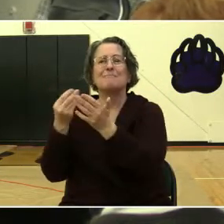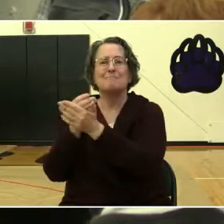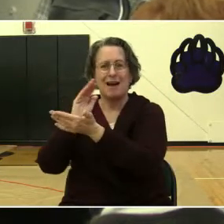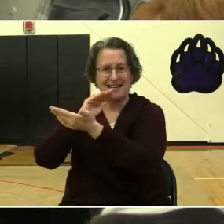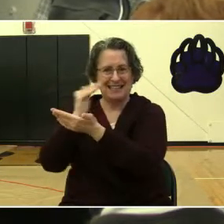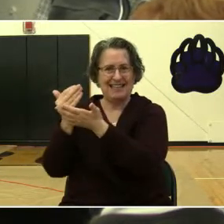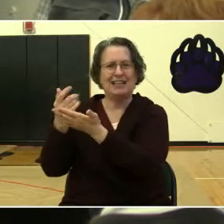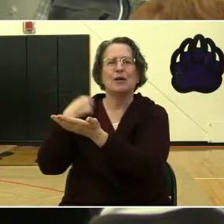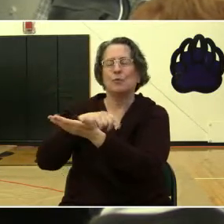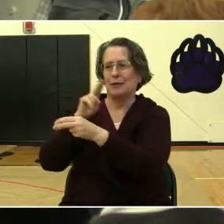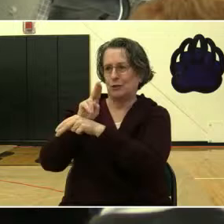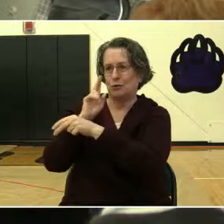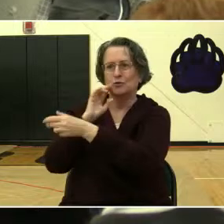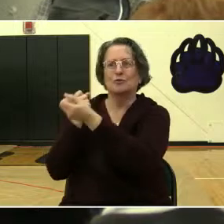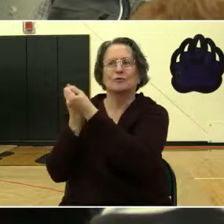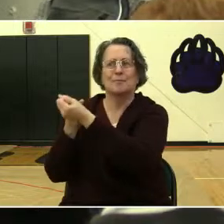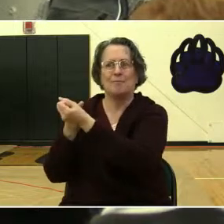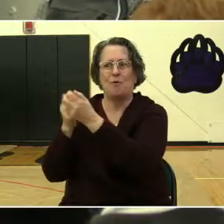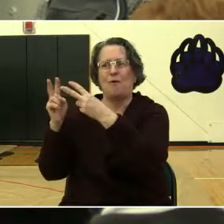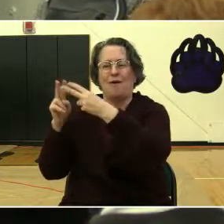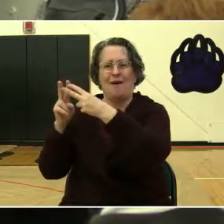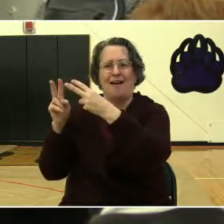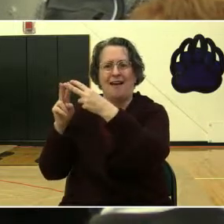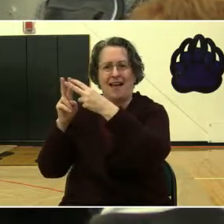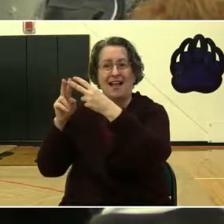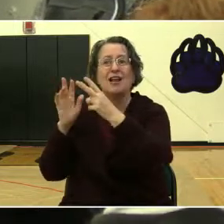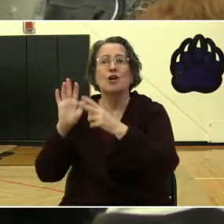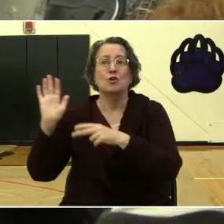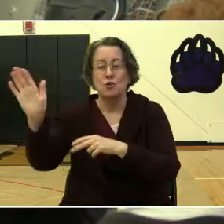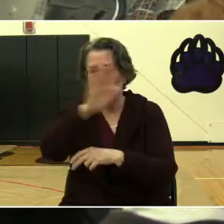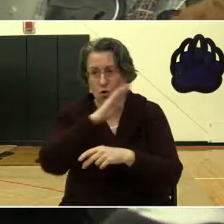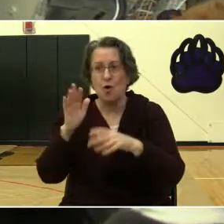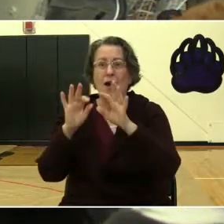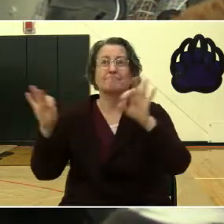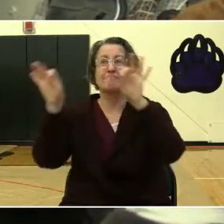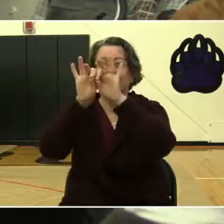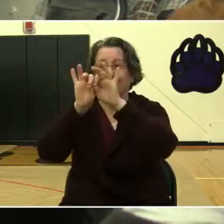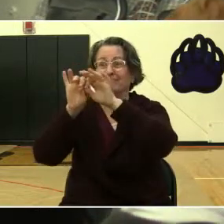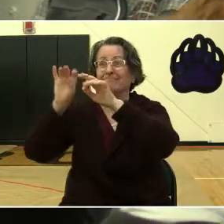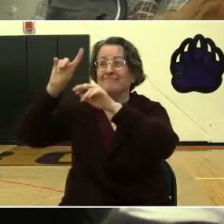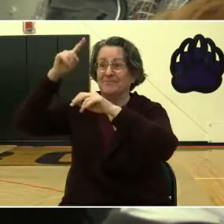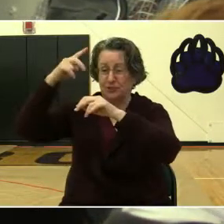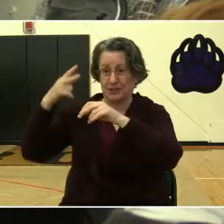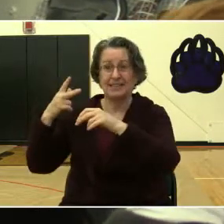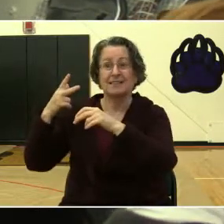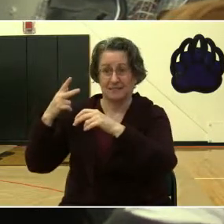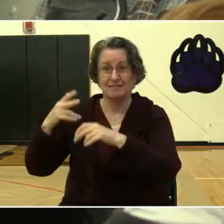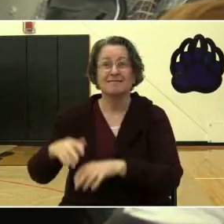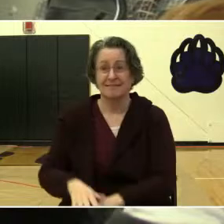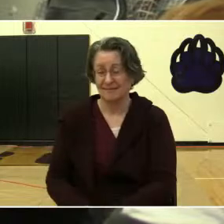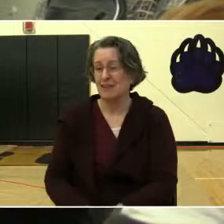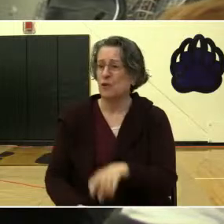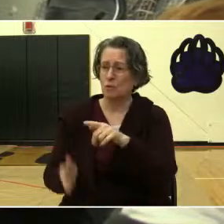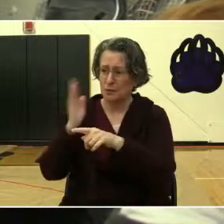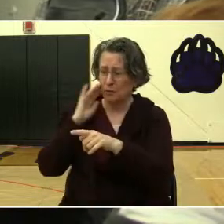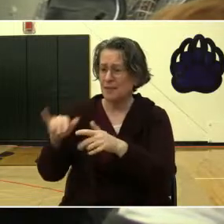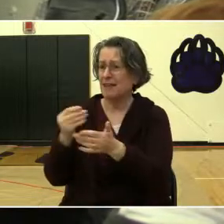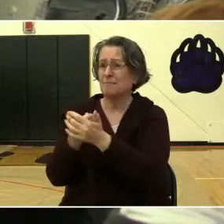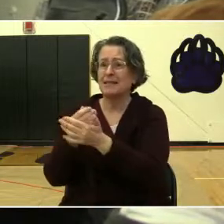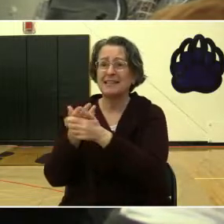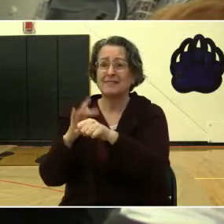that we knew was going to be available and was more significant than what was going to be available through arpa uh so one of those those